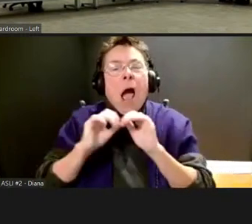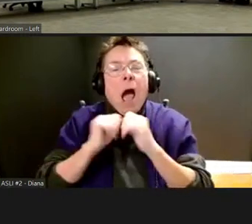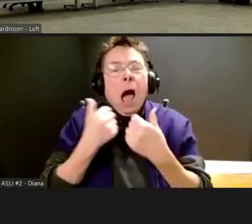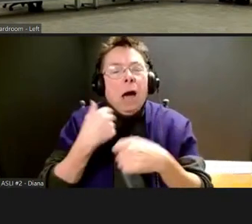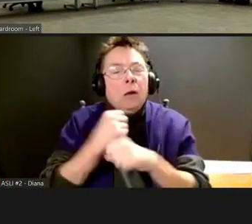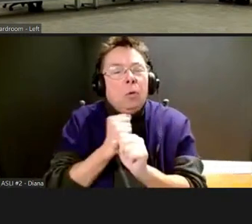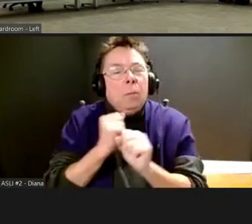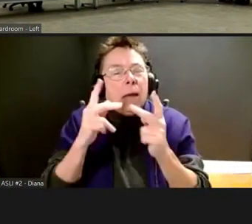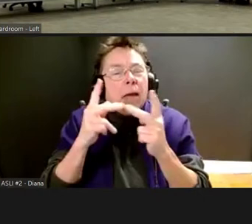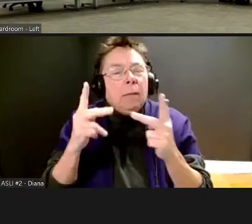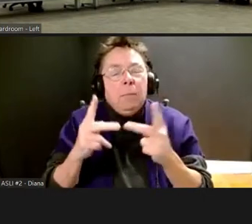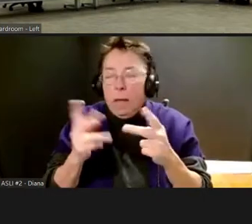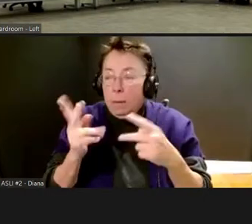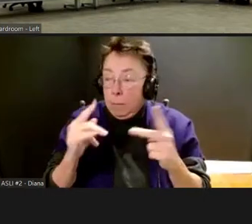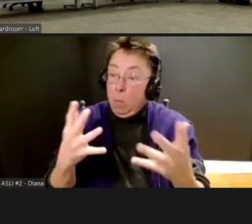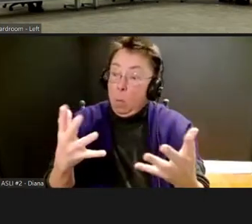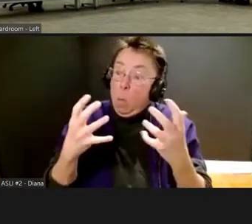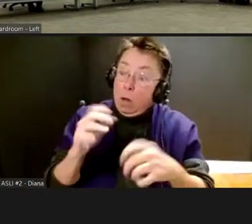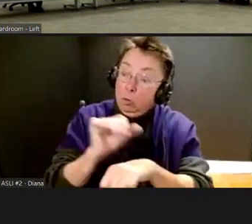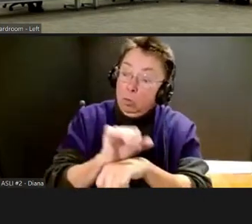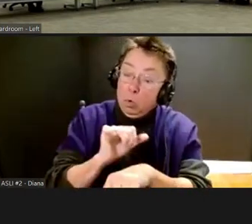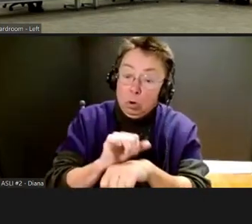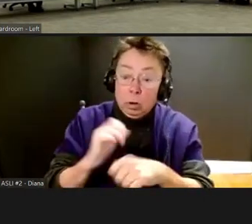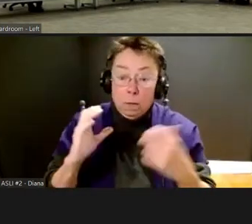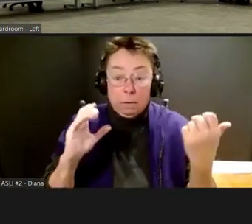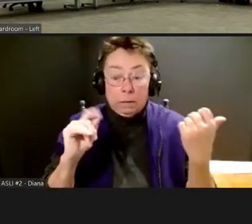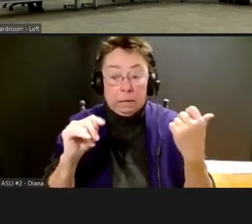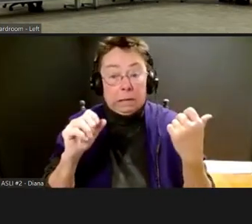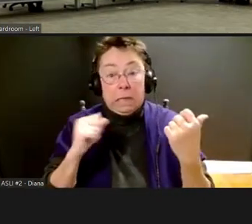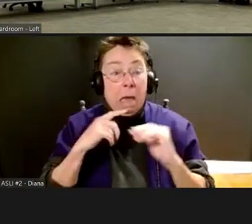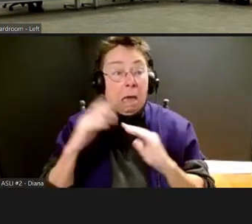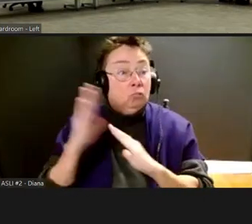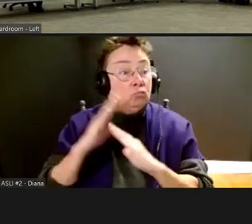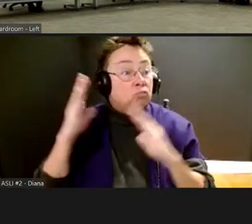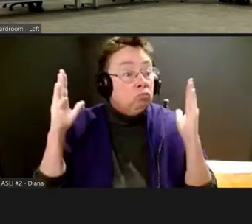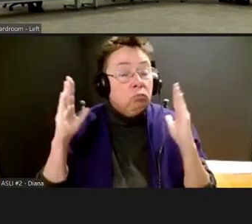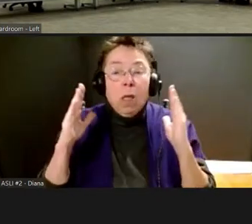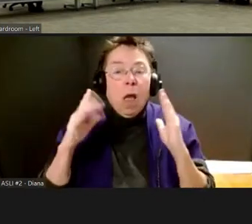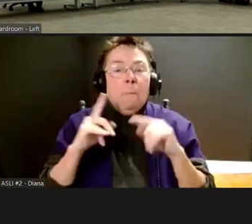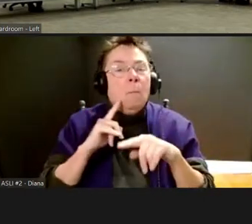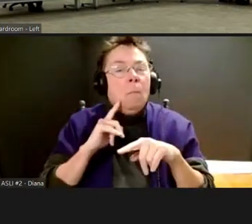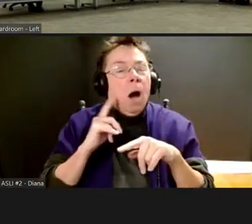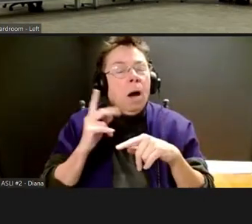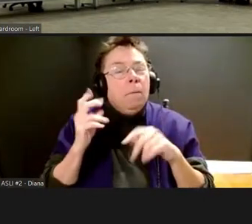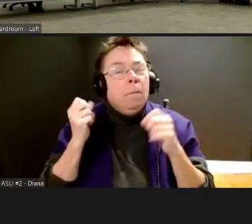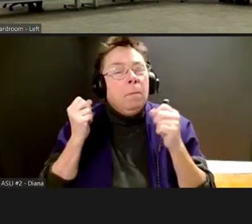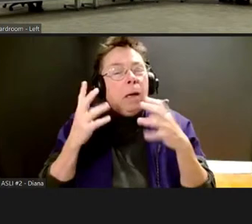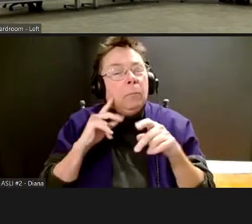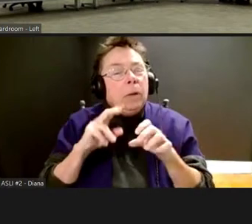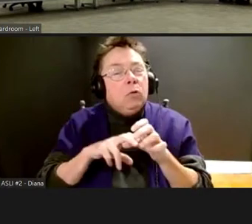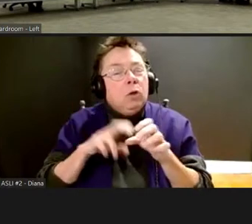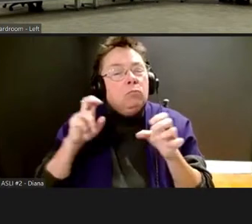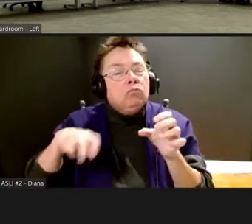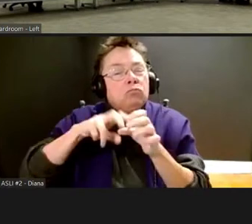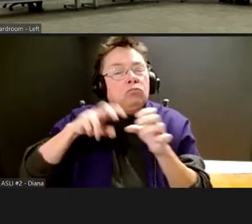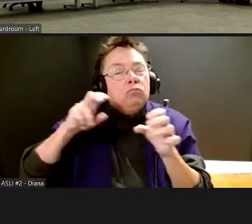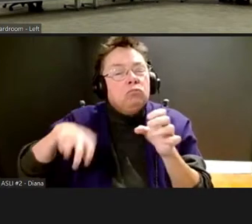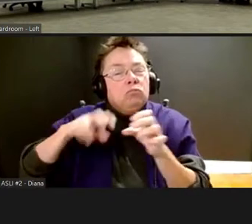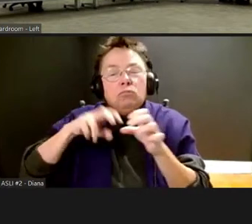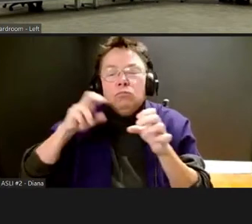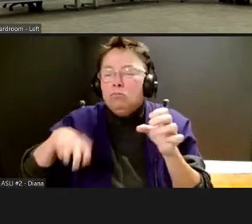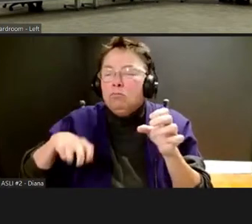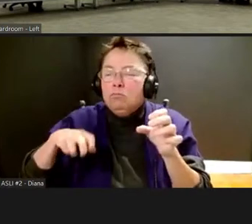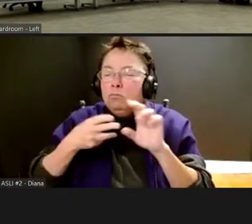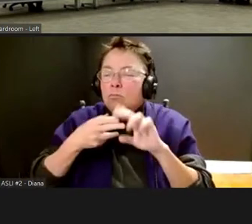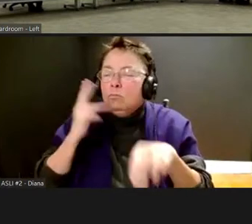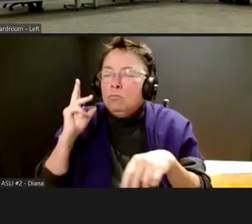work? It's CTA is top flight, but we're losing some of the workers and